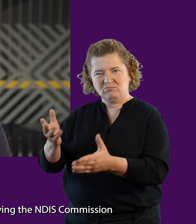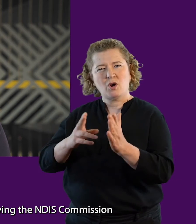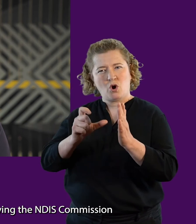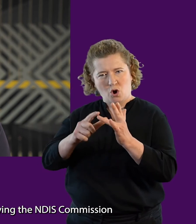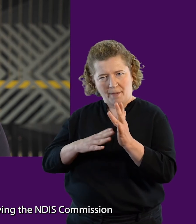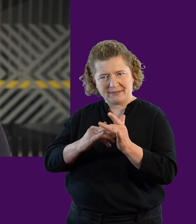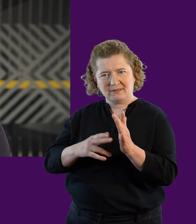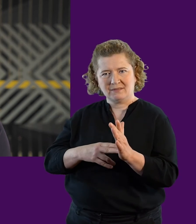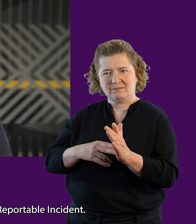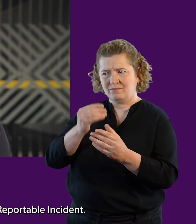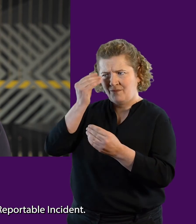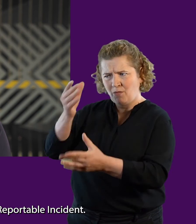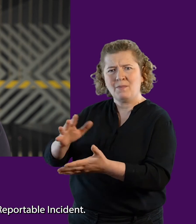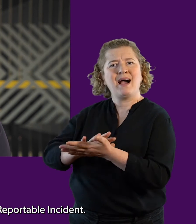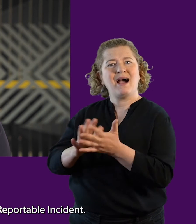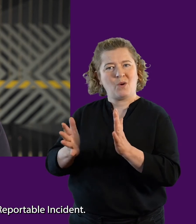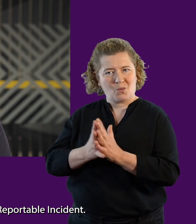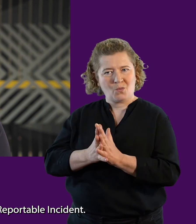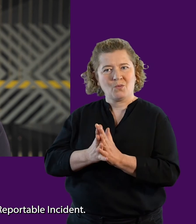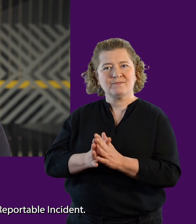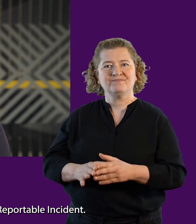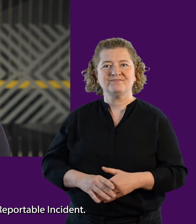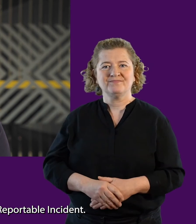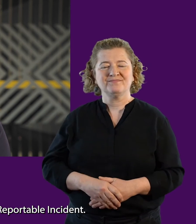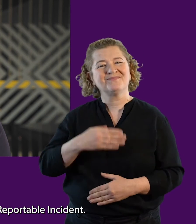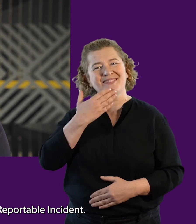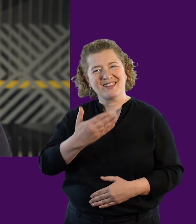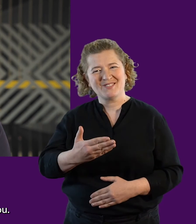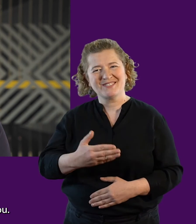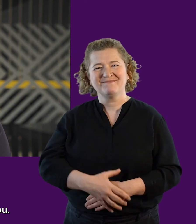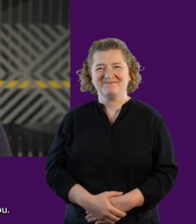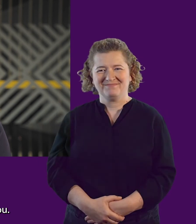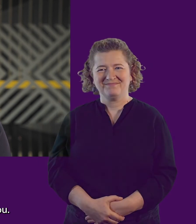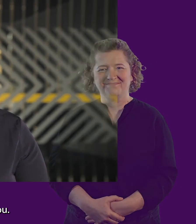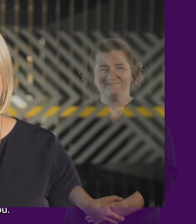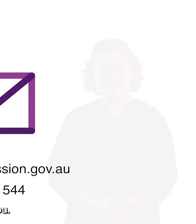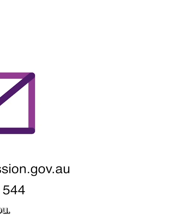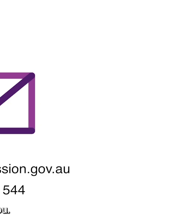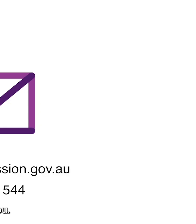the NDIS Commission and how to notify us of a reportable incident. Thank you.